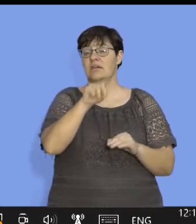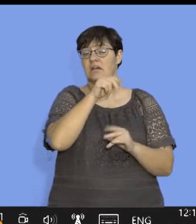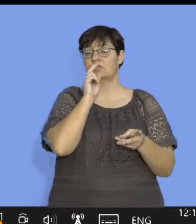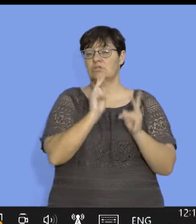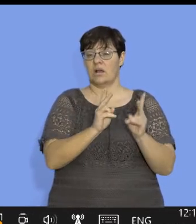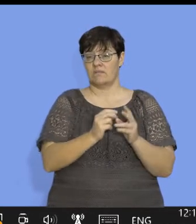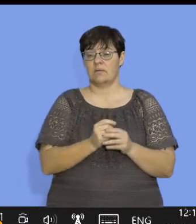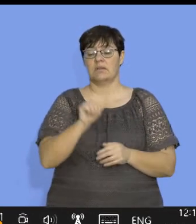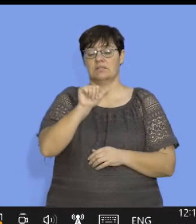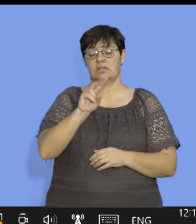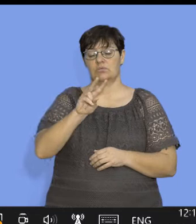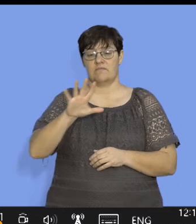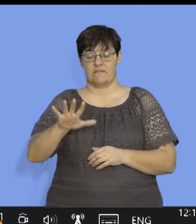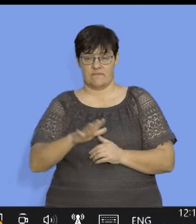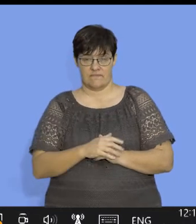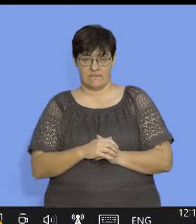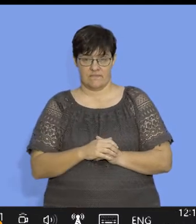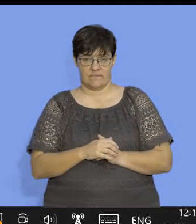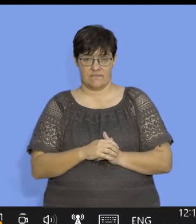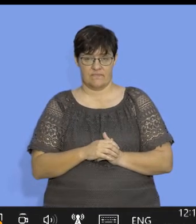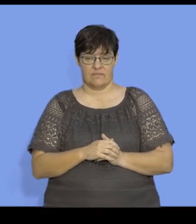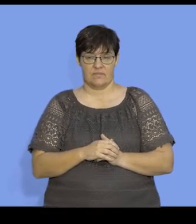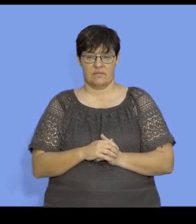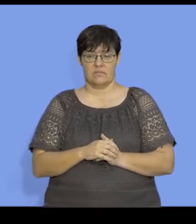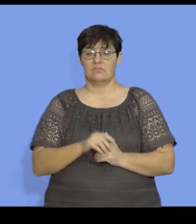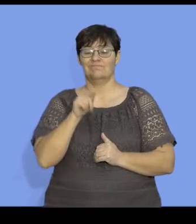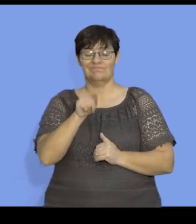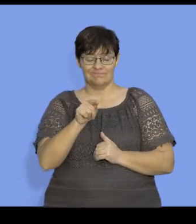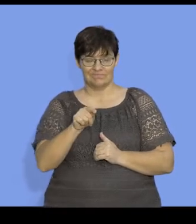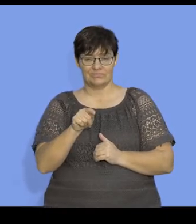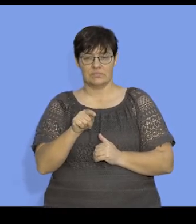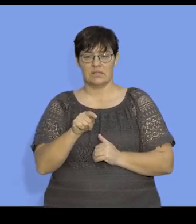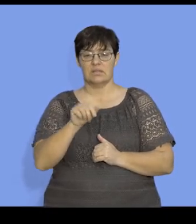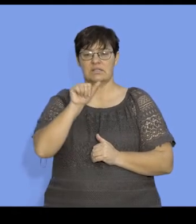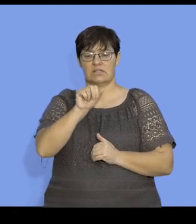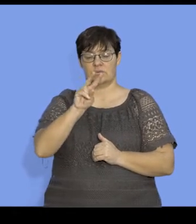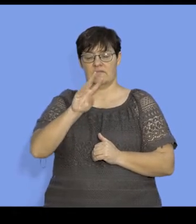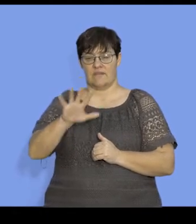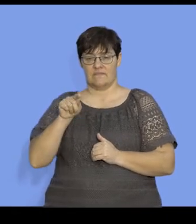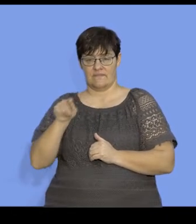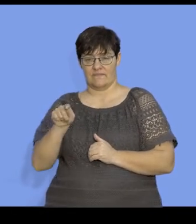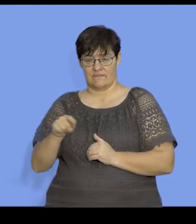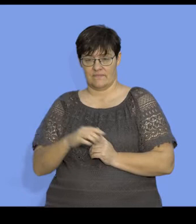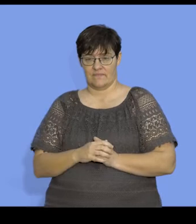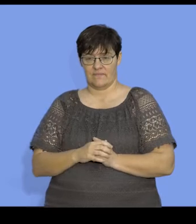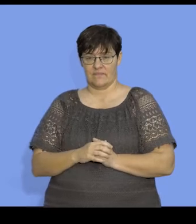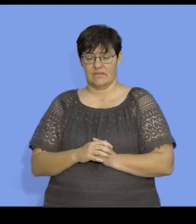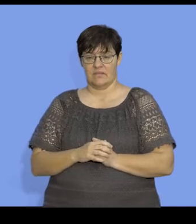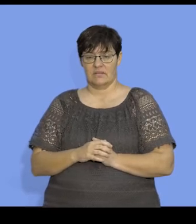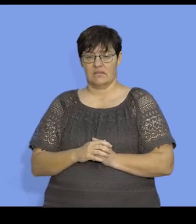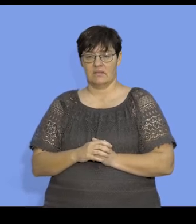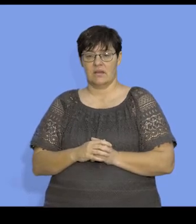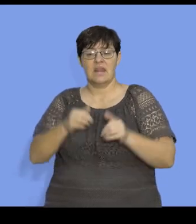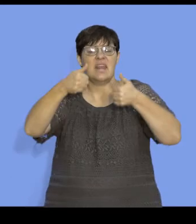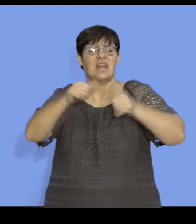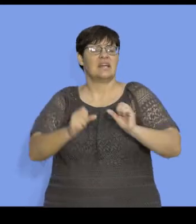will give me a figure of 625. Okay? So that is your 625. Now watch what happens